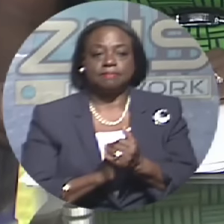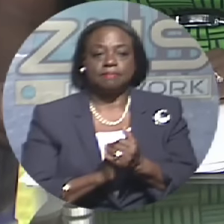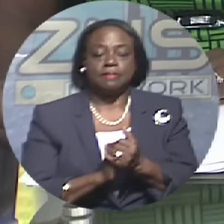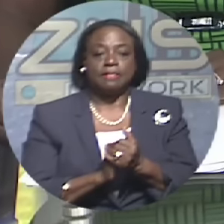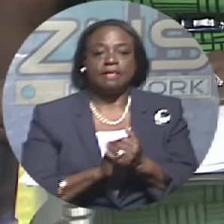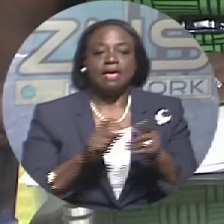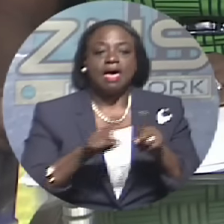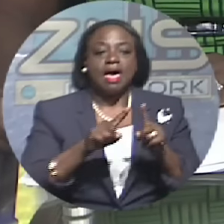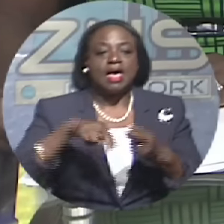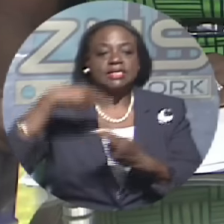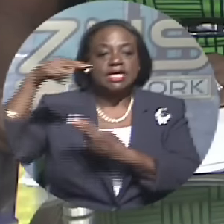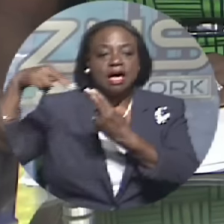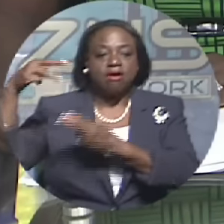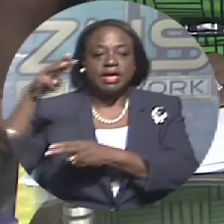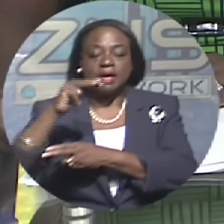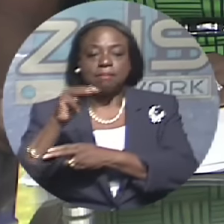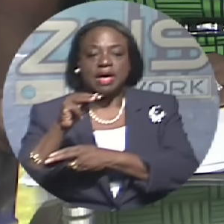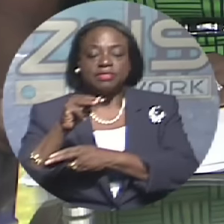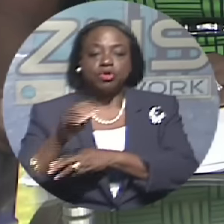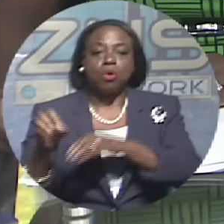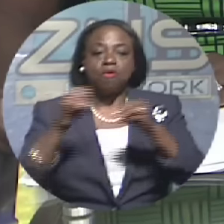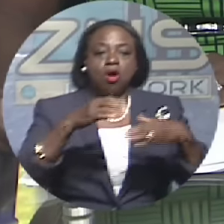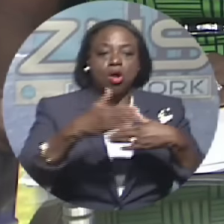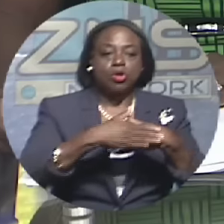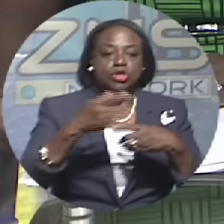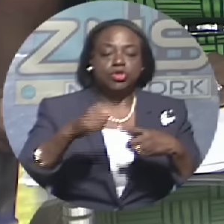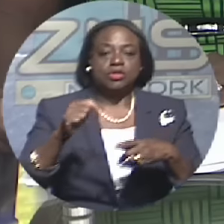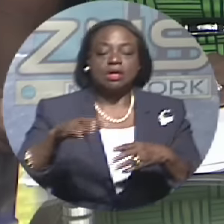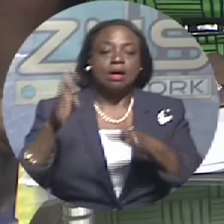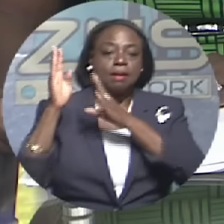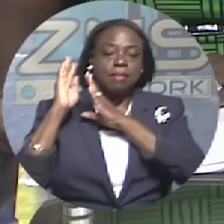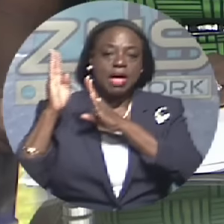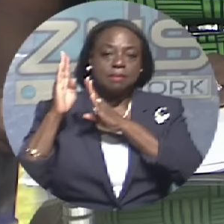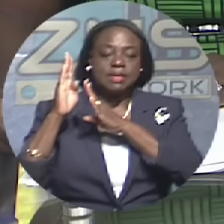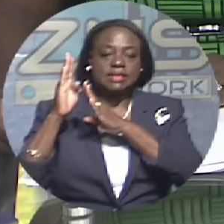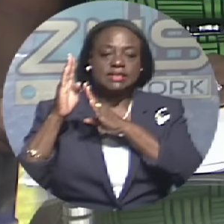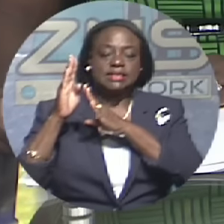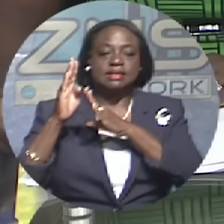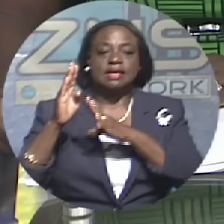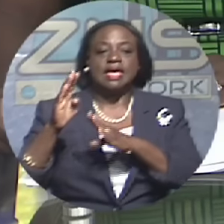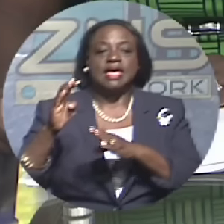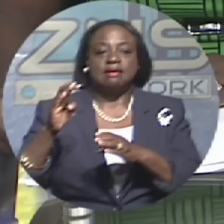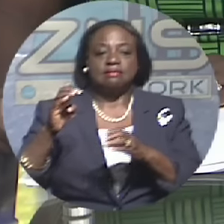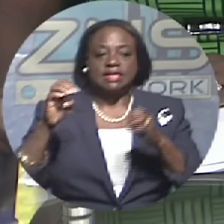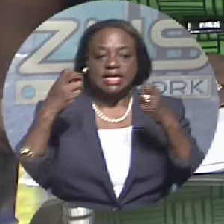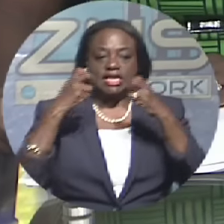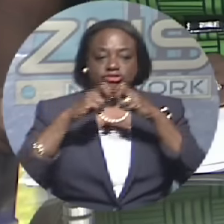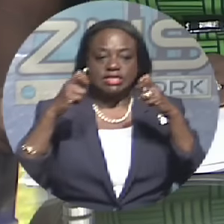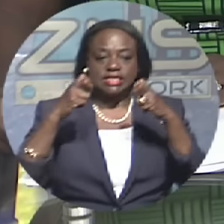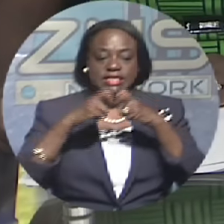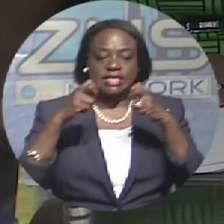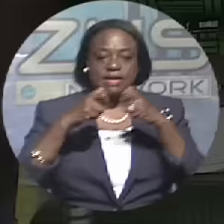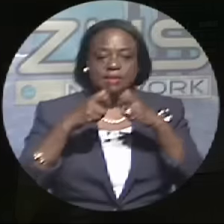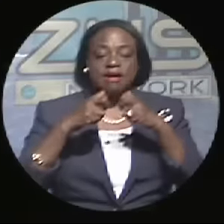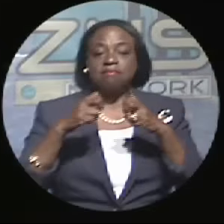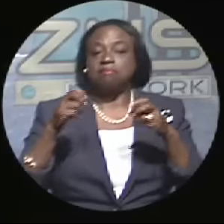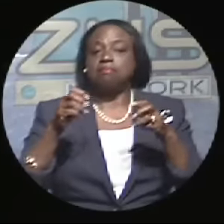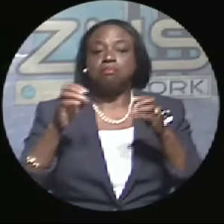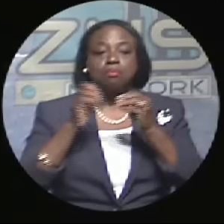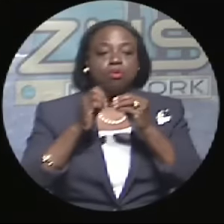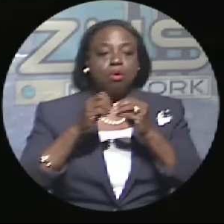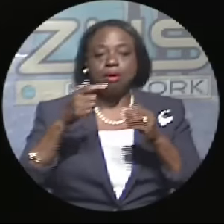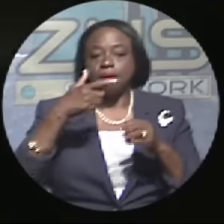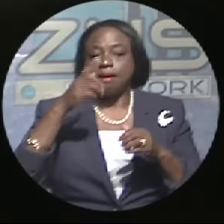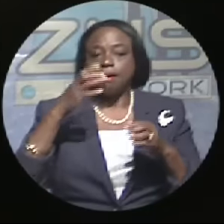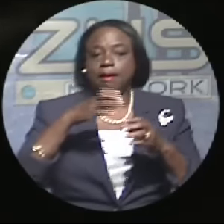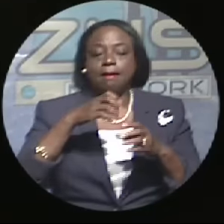Well, as Hurricane Matthew moves closer to the Bahamas, electricity consumers across the country can expect more of those outages. Now,